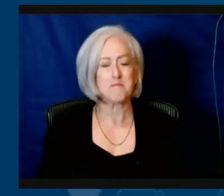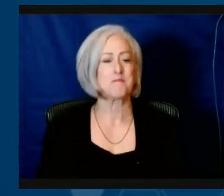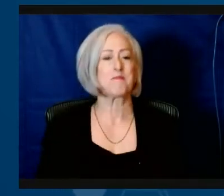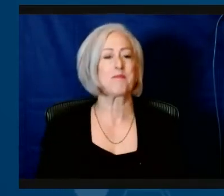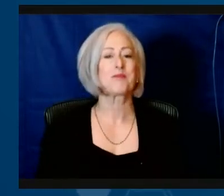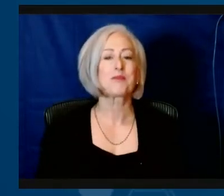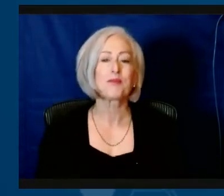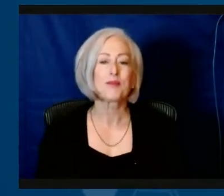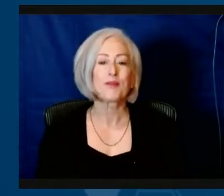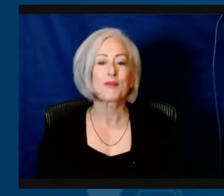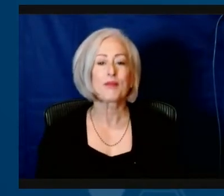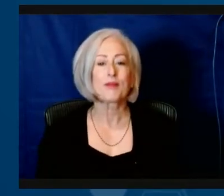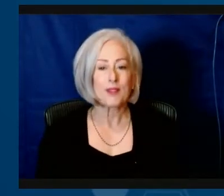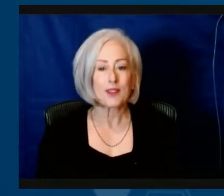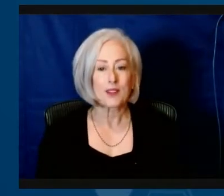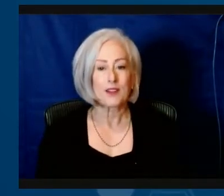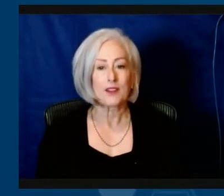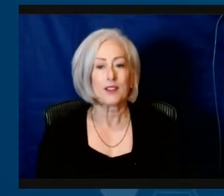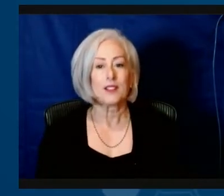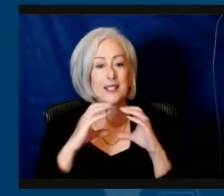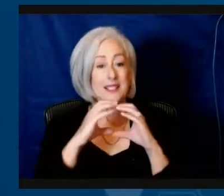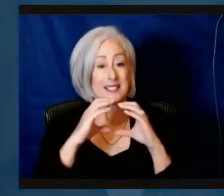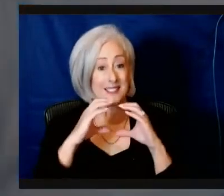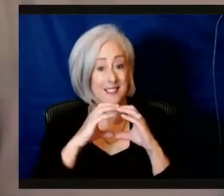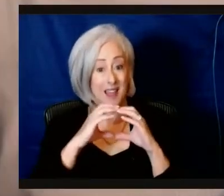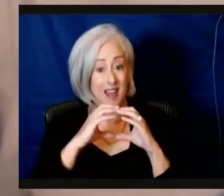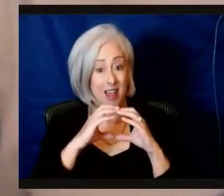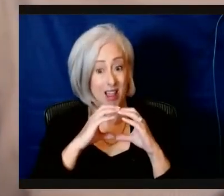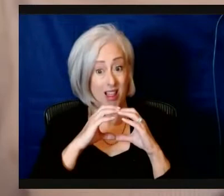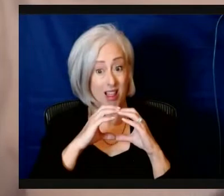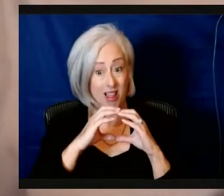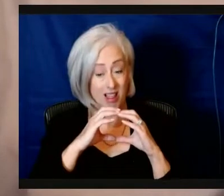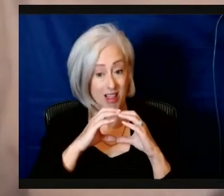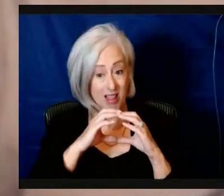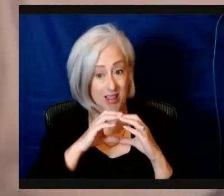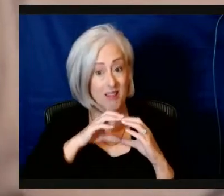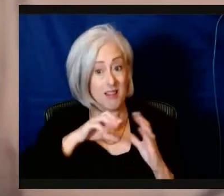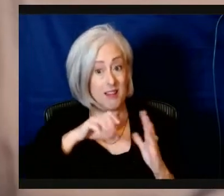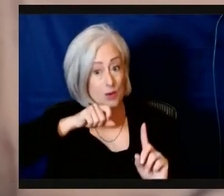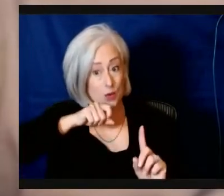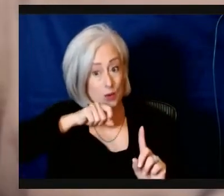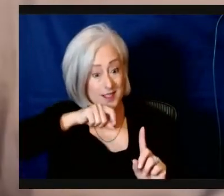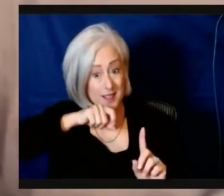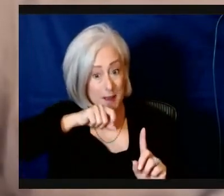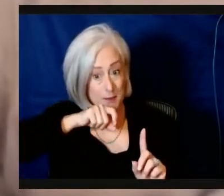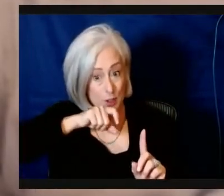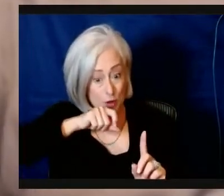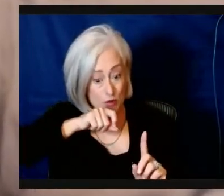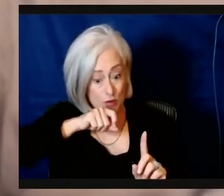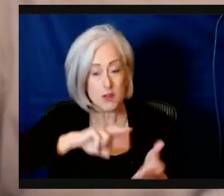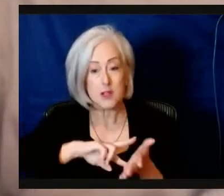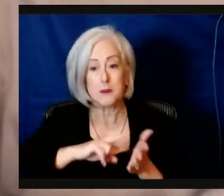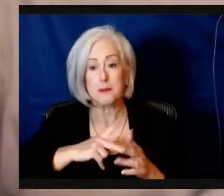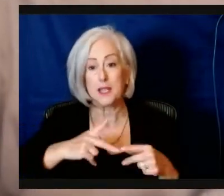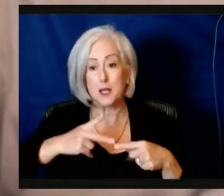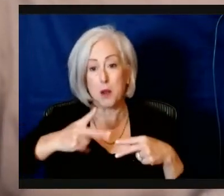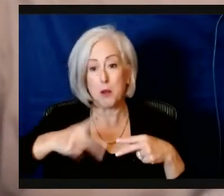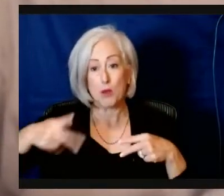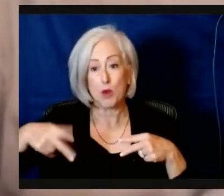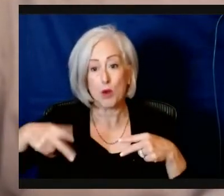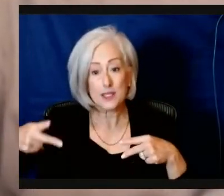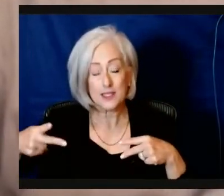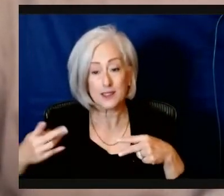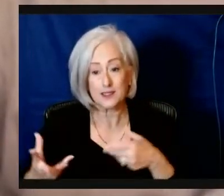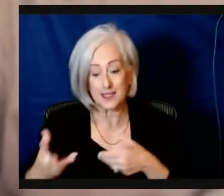So cell surface receptors are receptors or proteins that are found embedded in